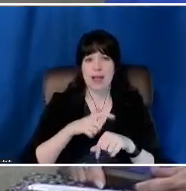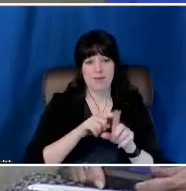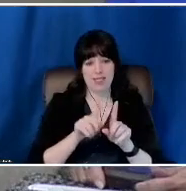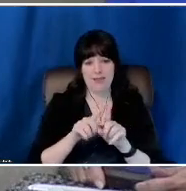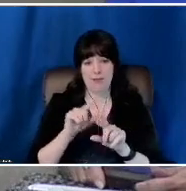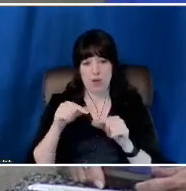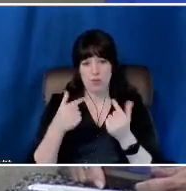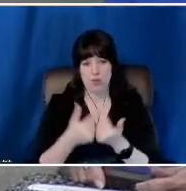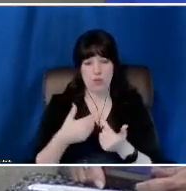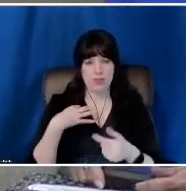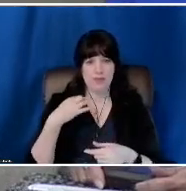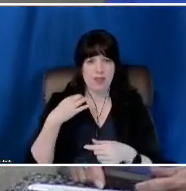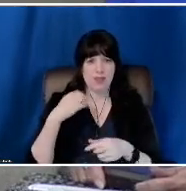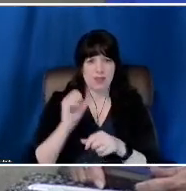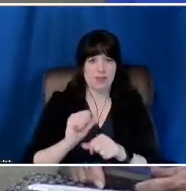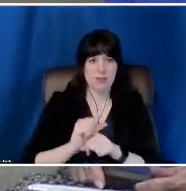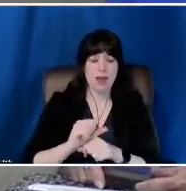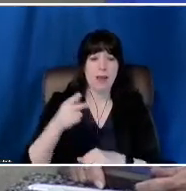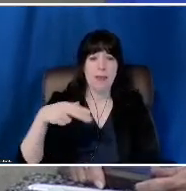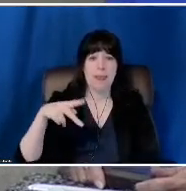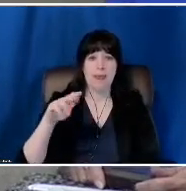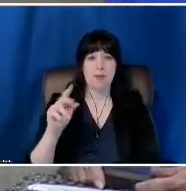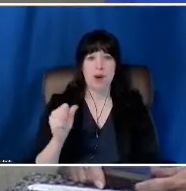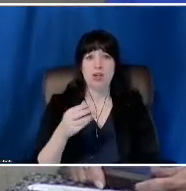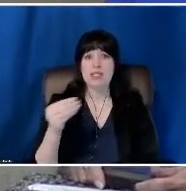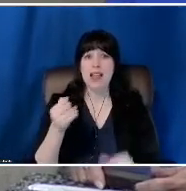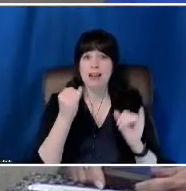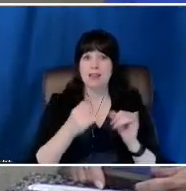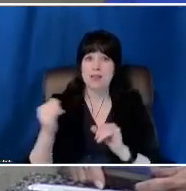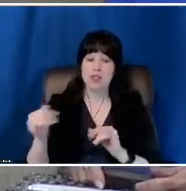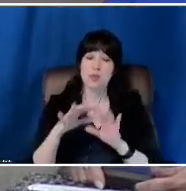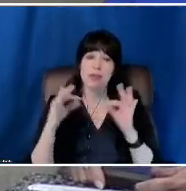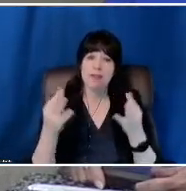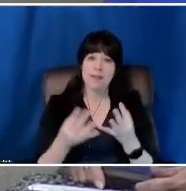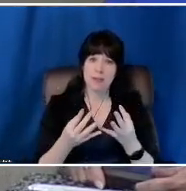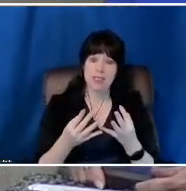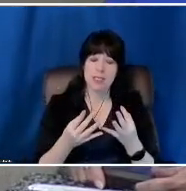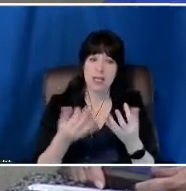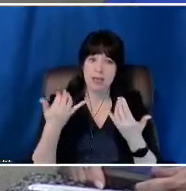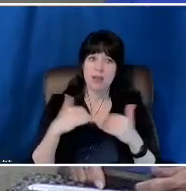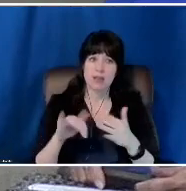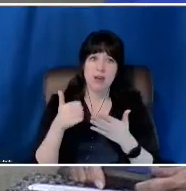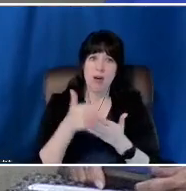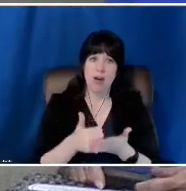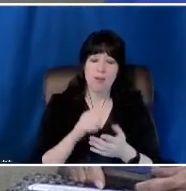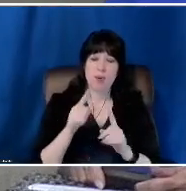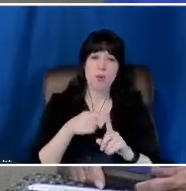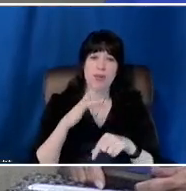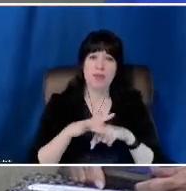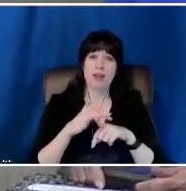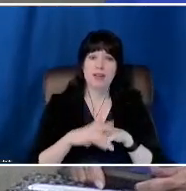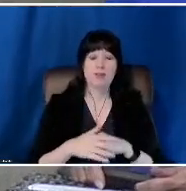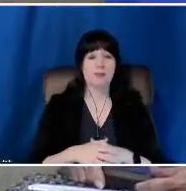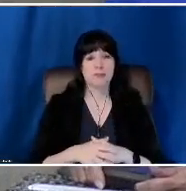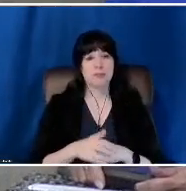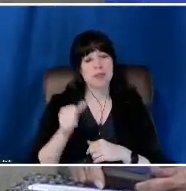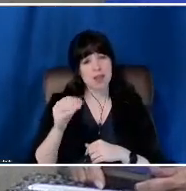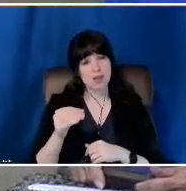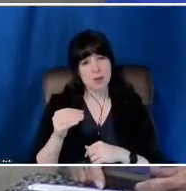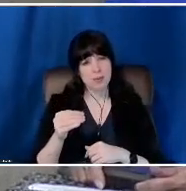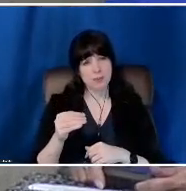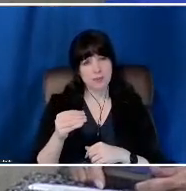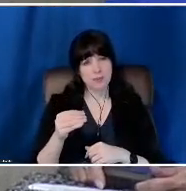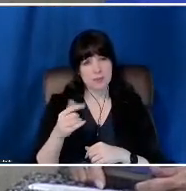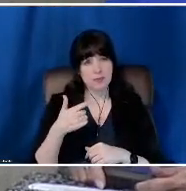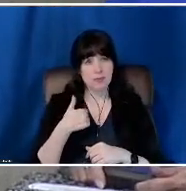in volunteering in the parks, and also individuals and families that still help out whenever they're available. So I would make a pitch